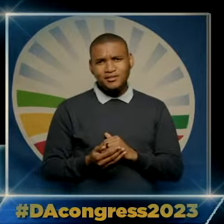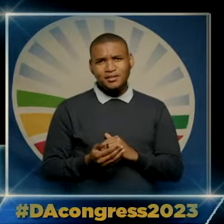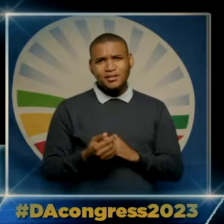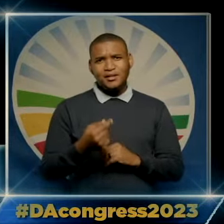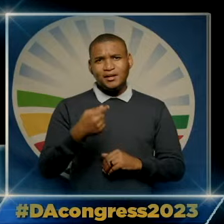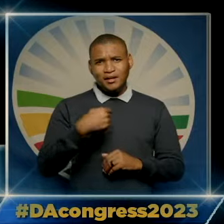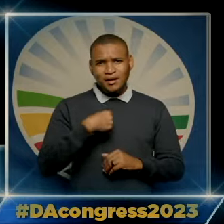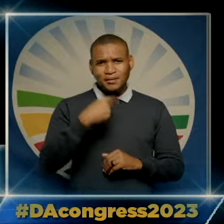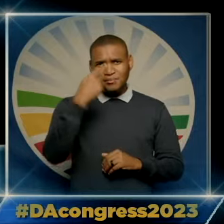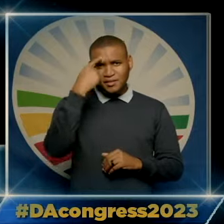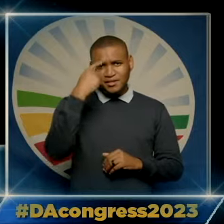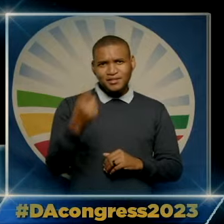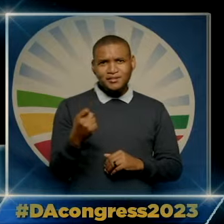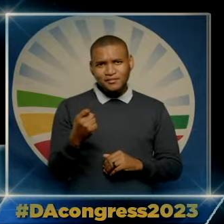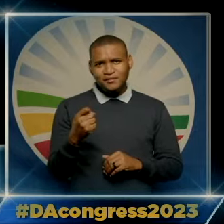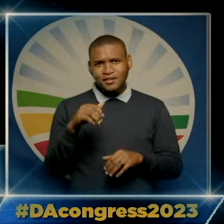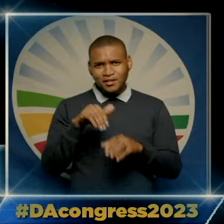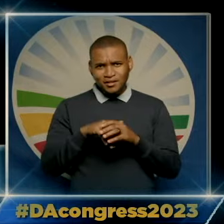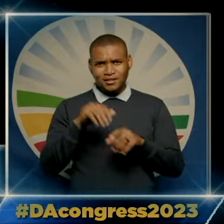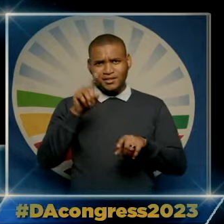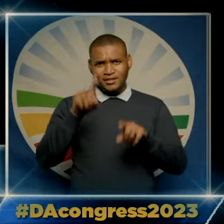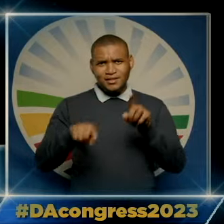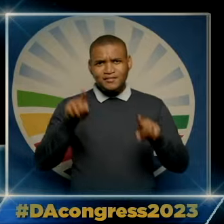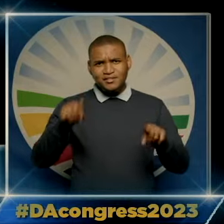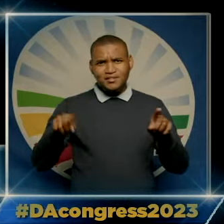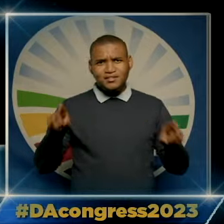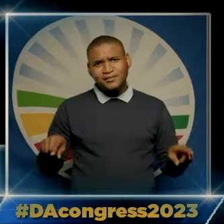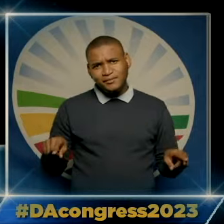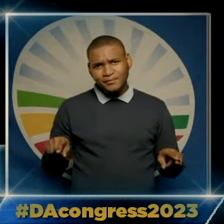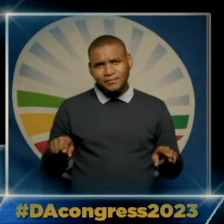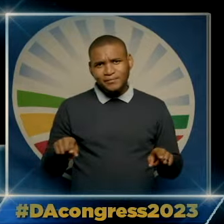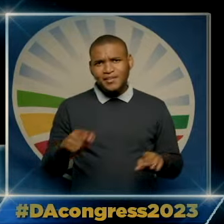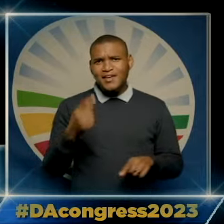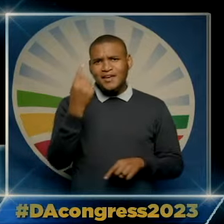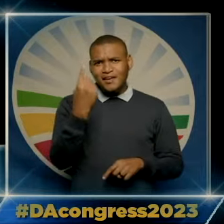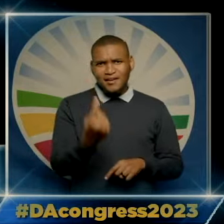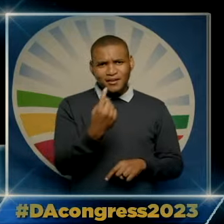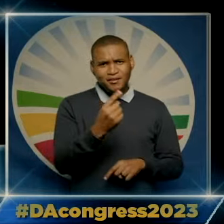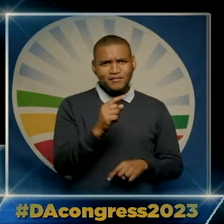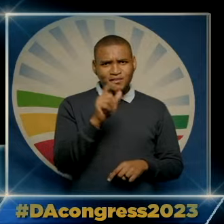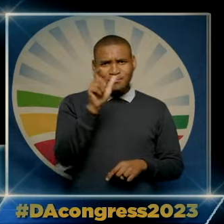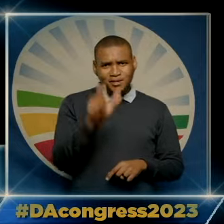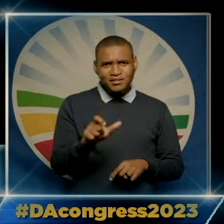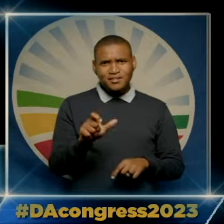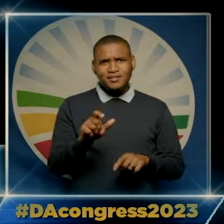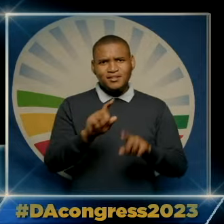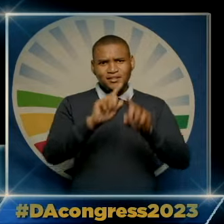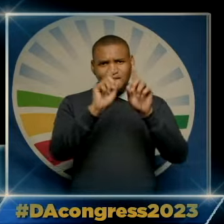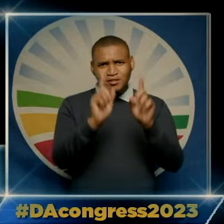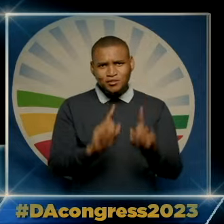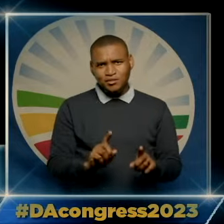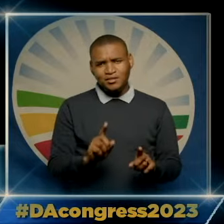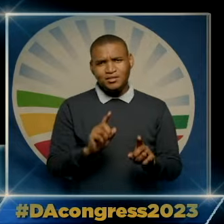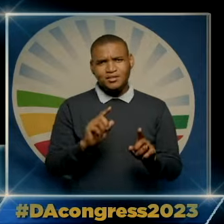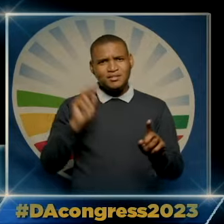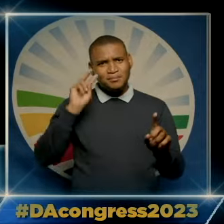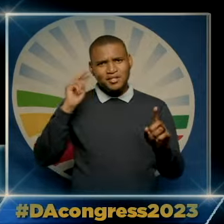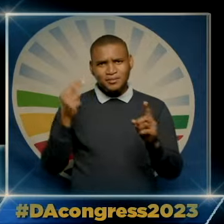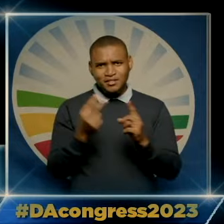I believe in diversity. Every person has a unique perspective and